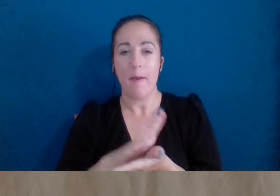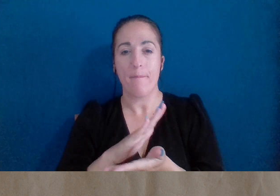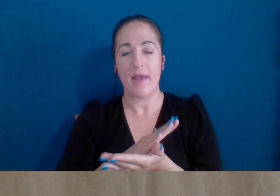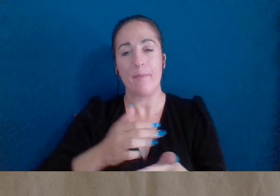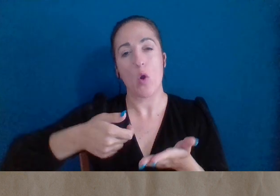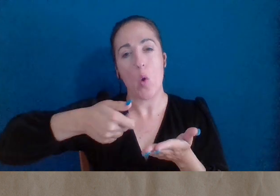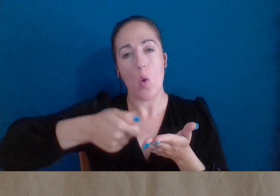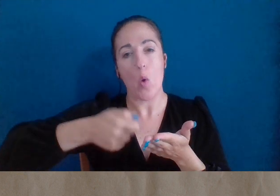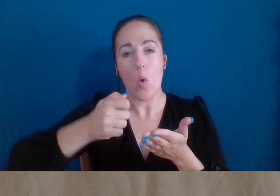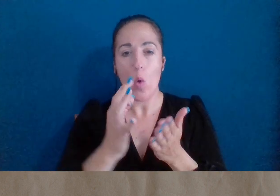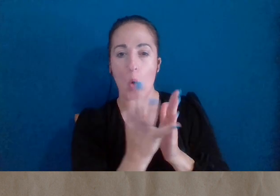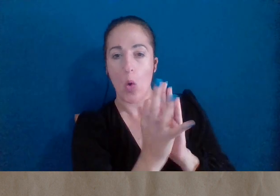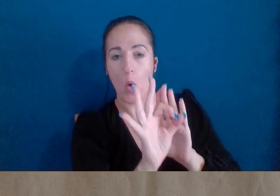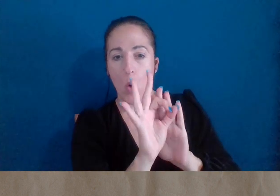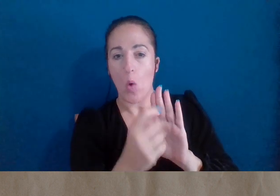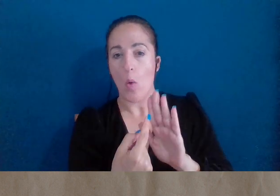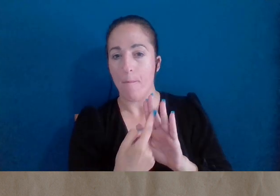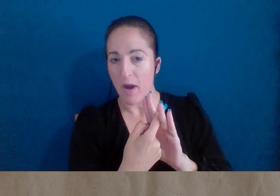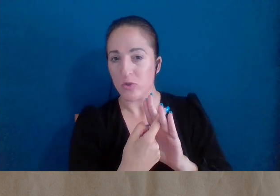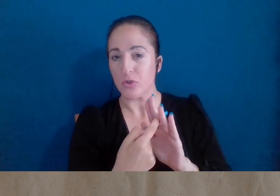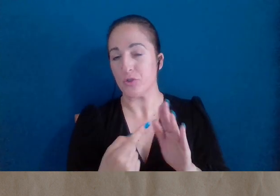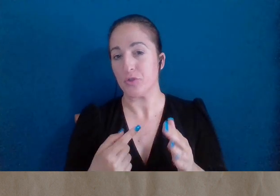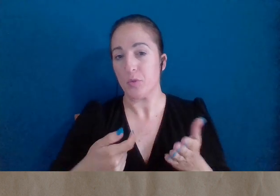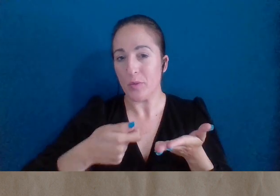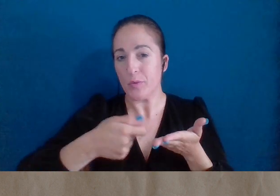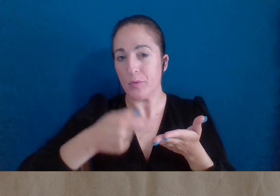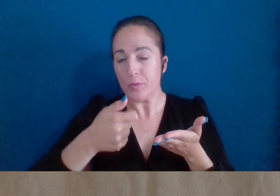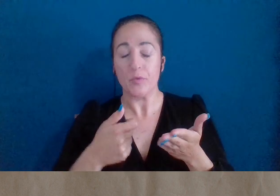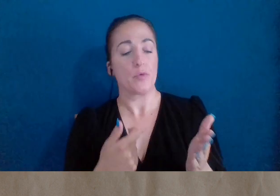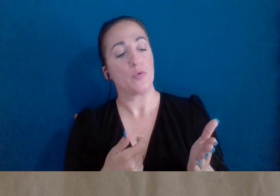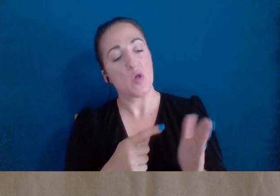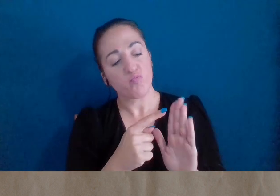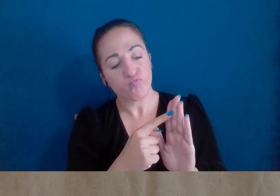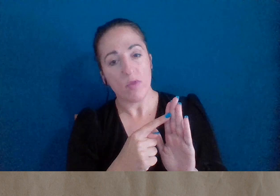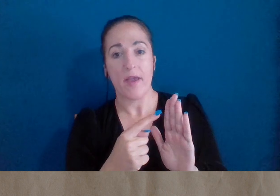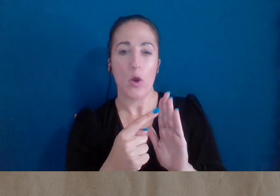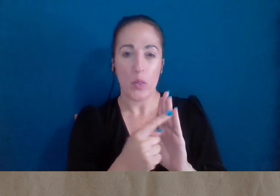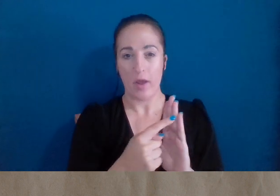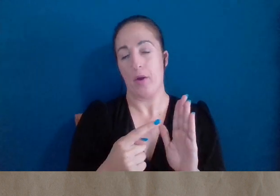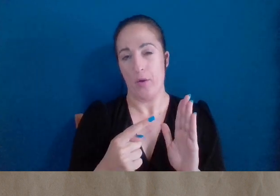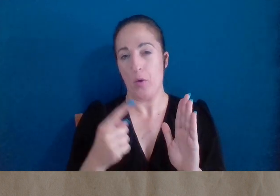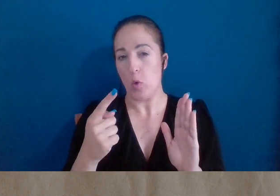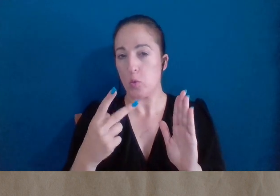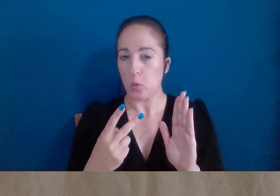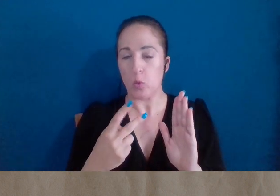And I might do one right here, and maybe one right there,